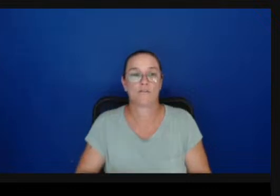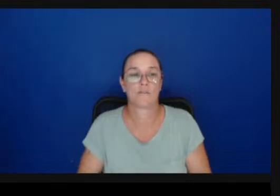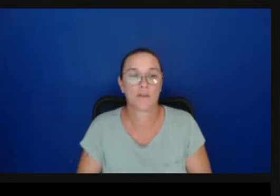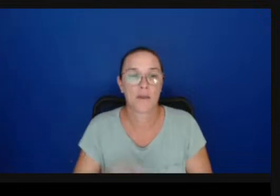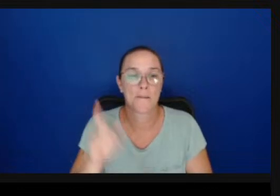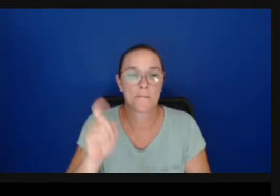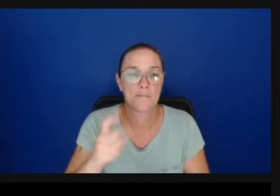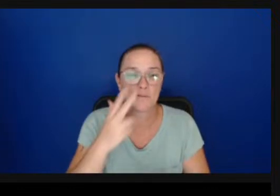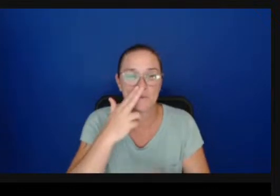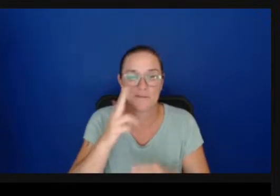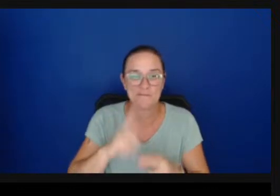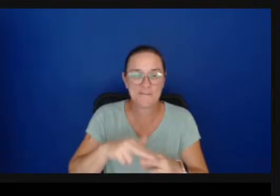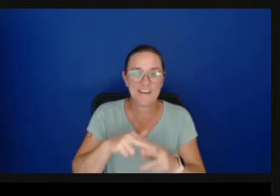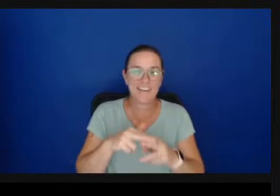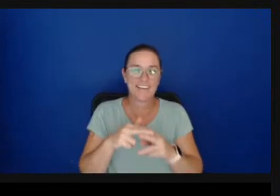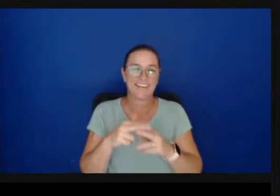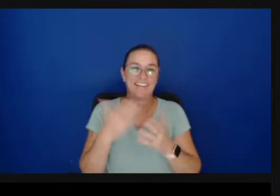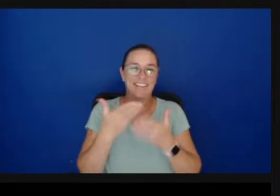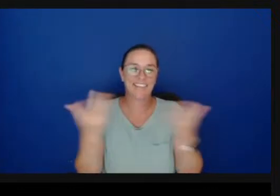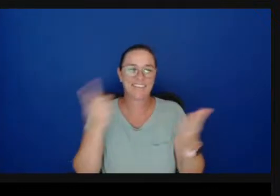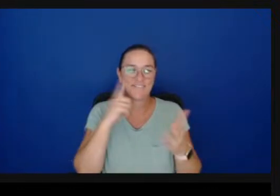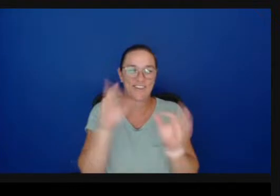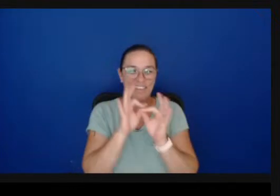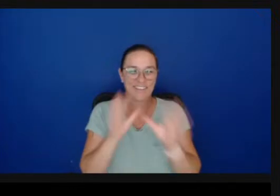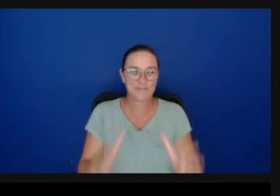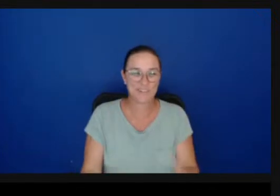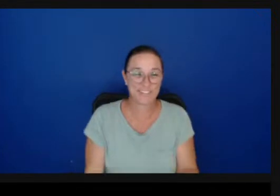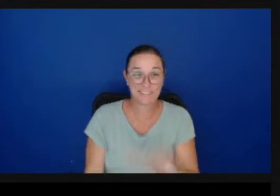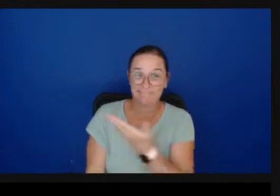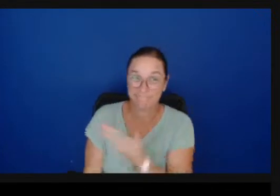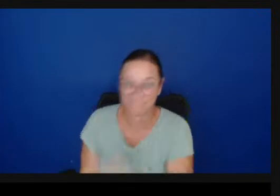fun exercise for interpreters. Sorry, you guys, about that.